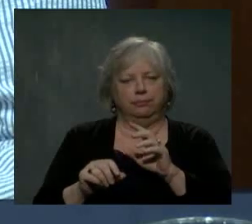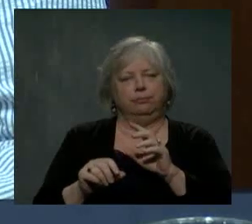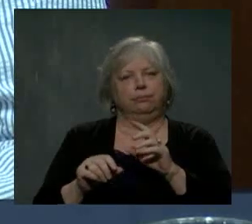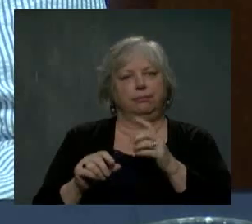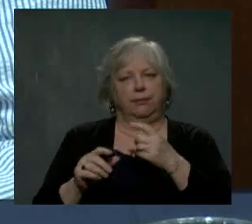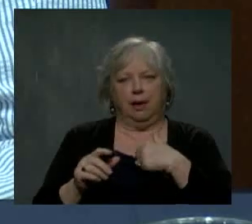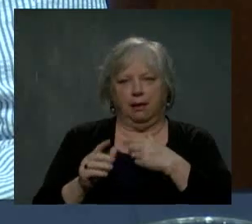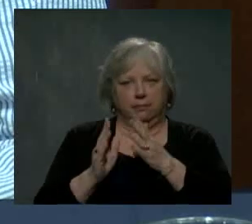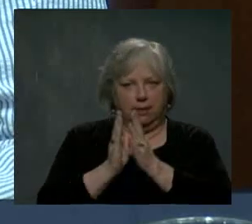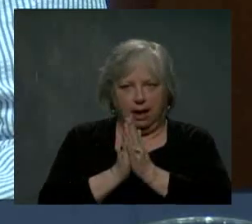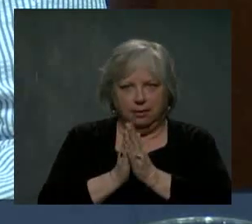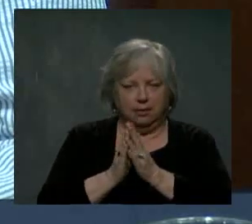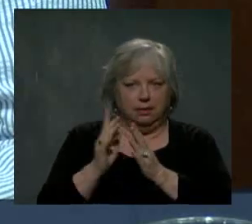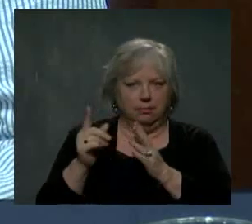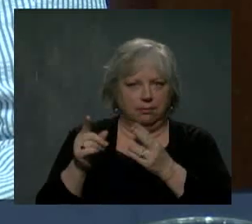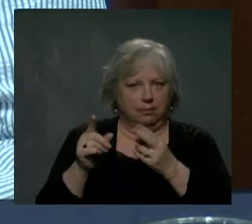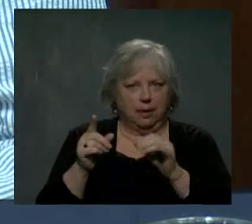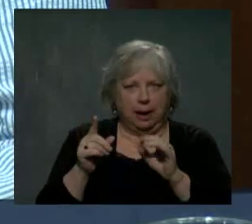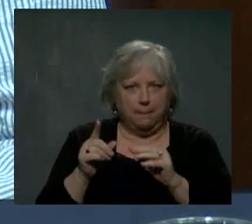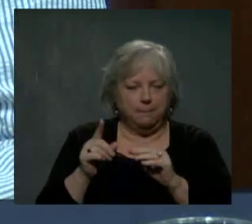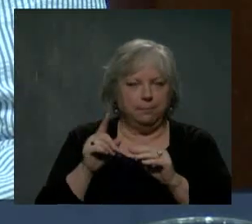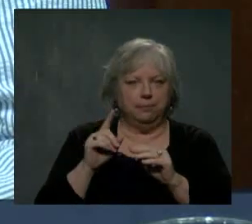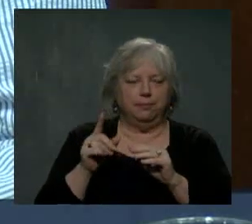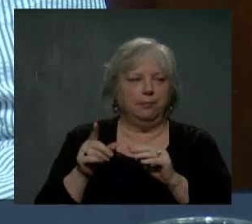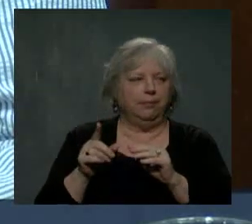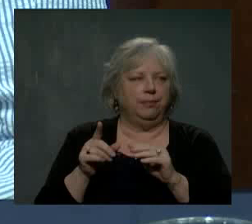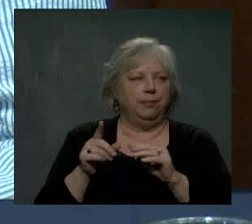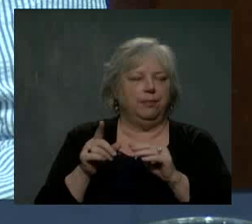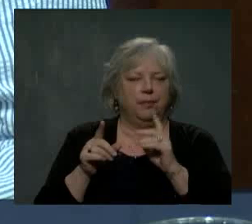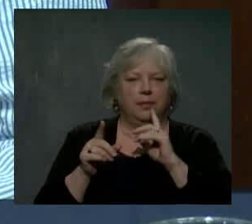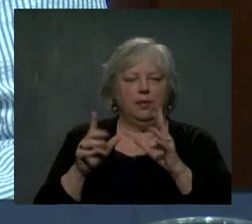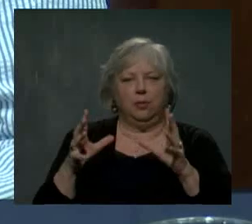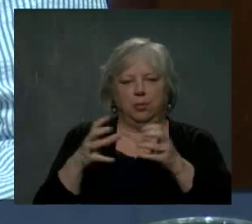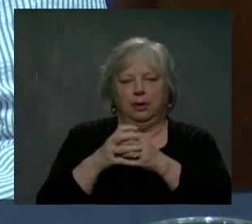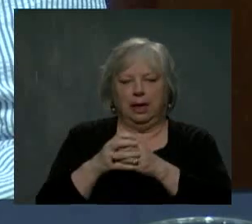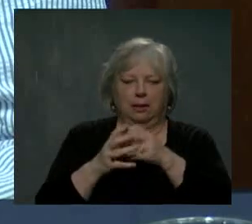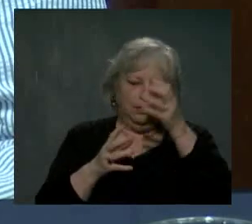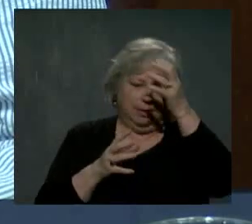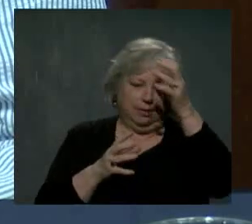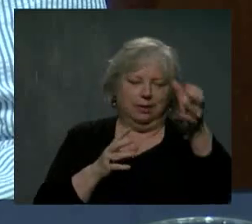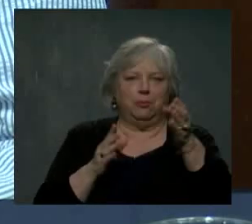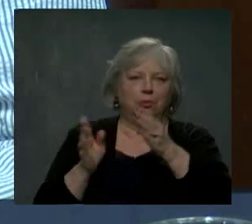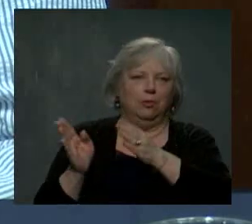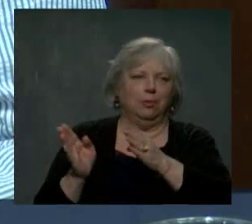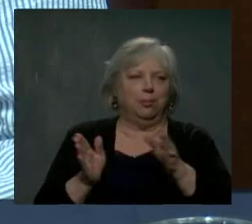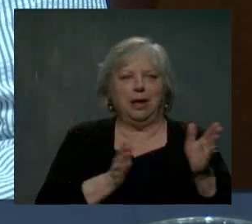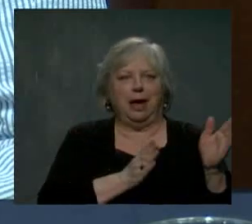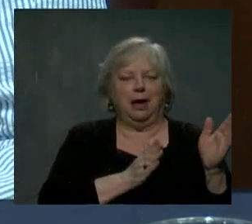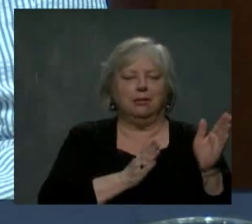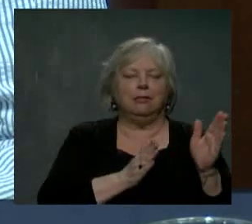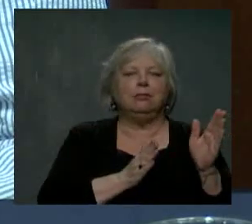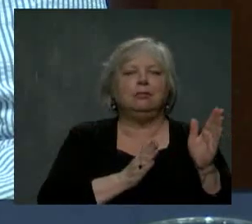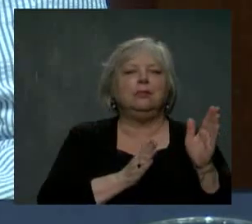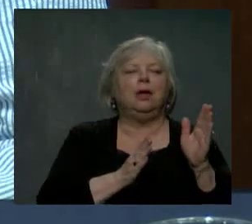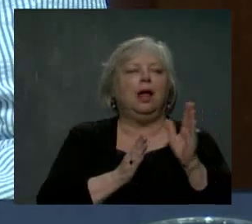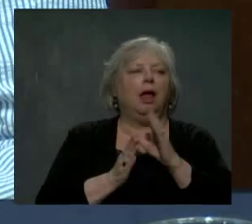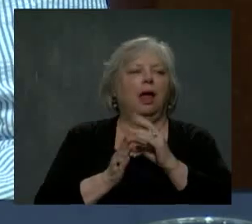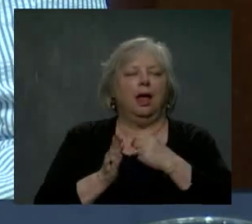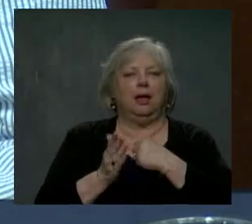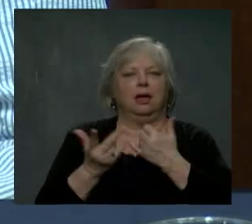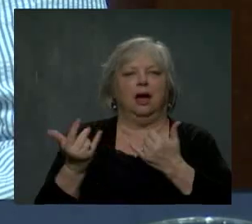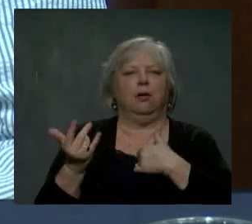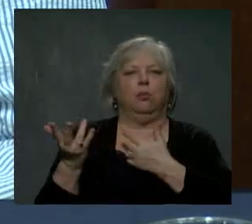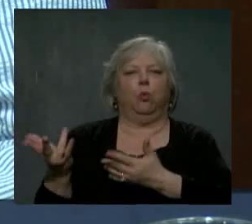I've asked him to I've kind of put together a conceptual plan and I'm waiting